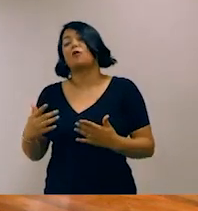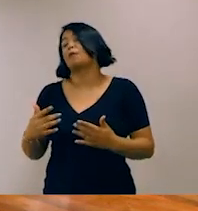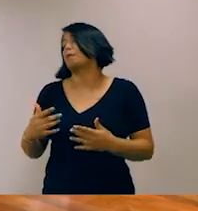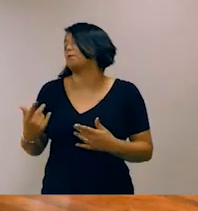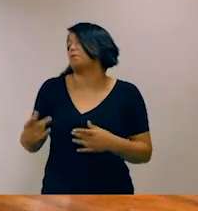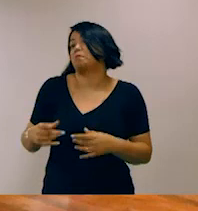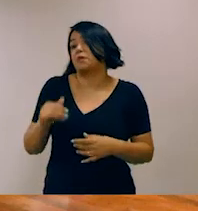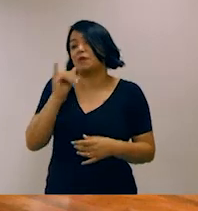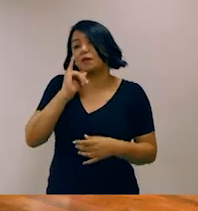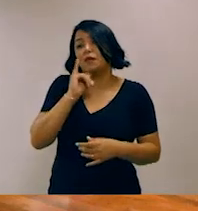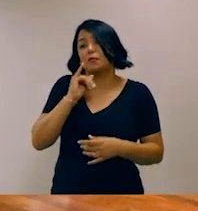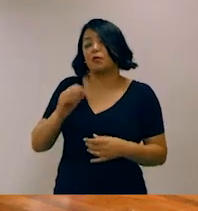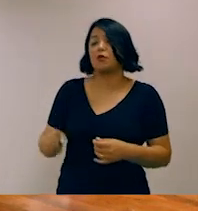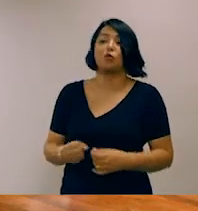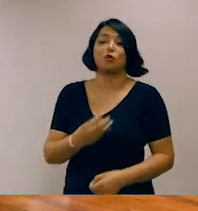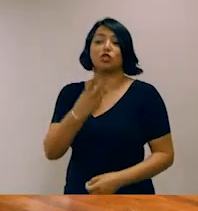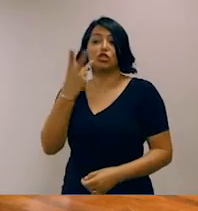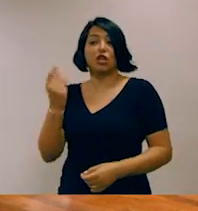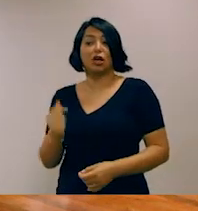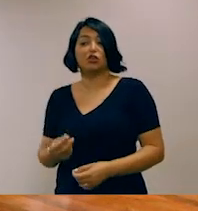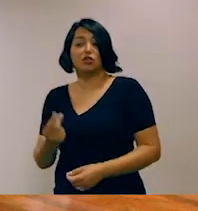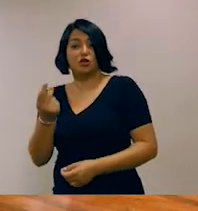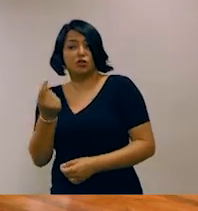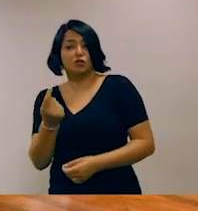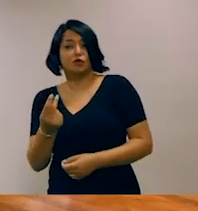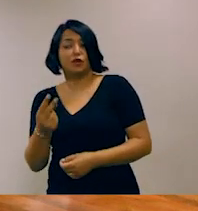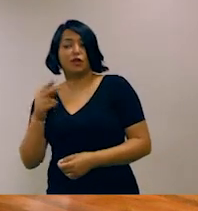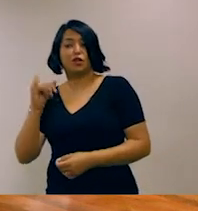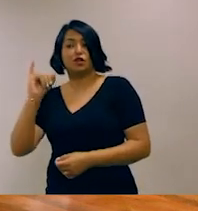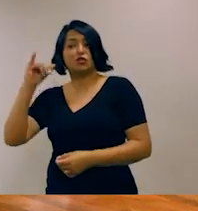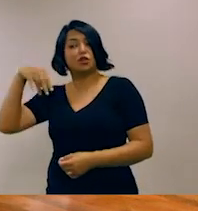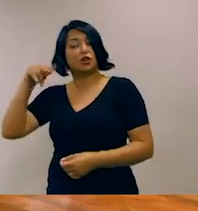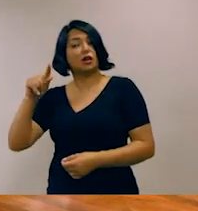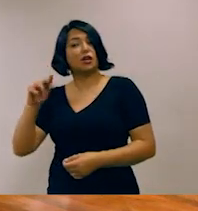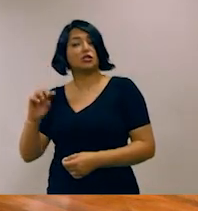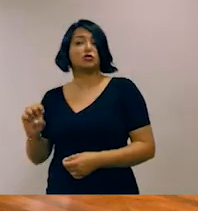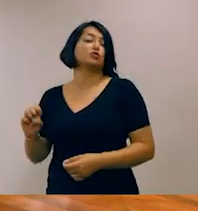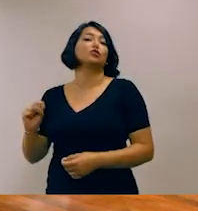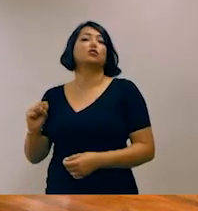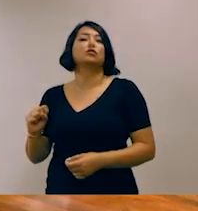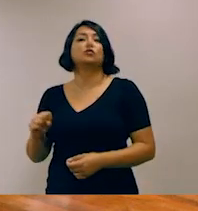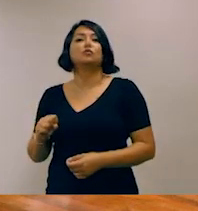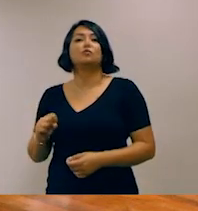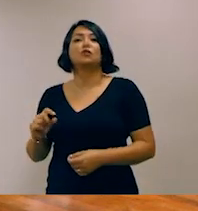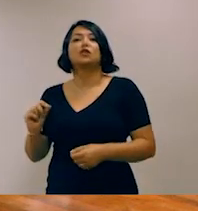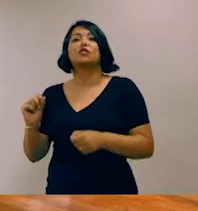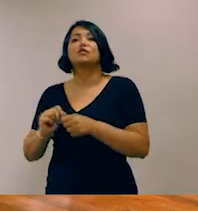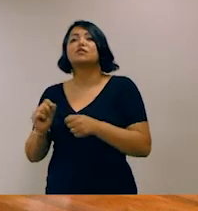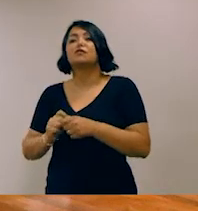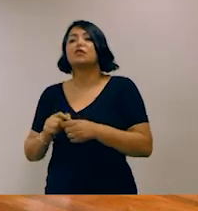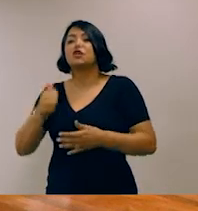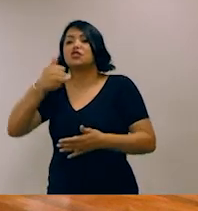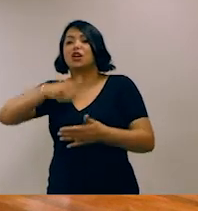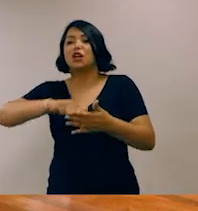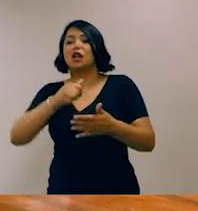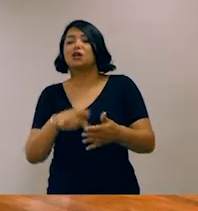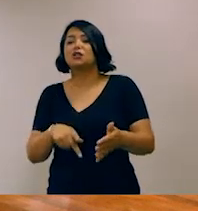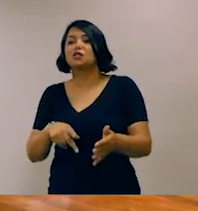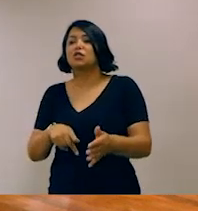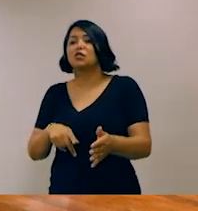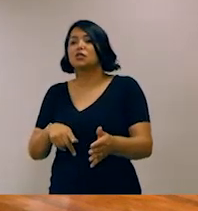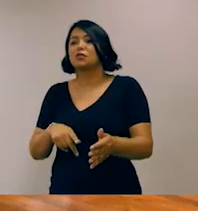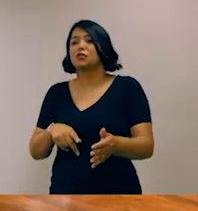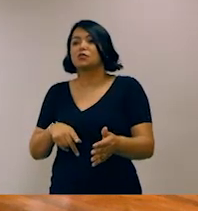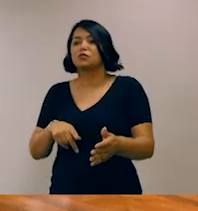points associated? So is the performance uniform? So is it varying depending on the study? And what did you do